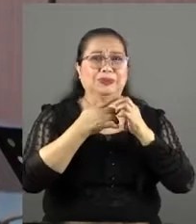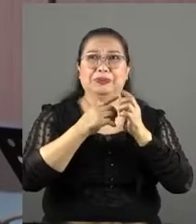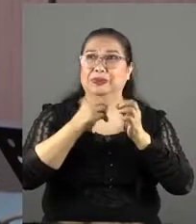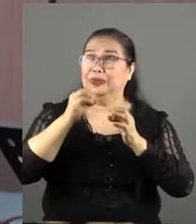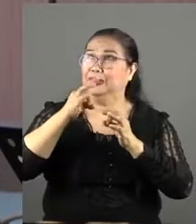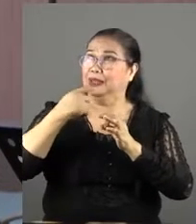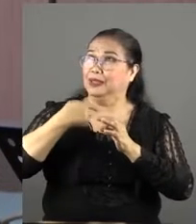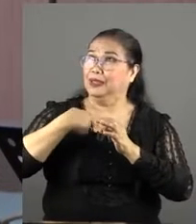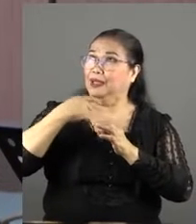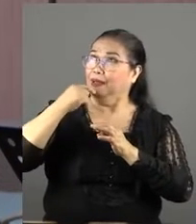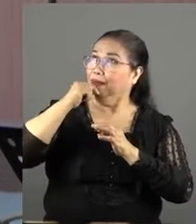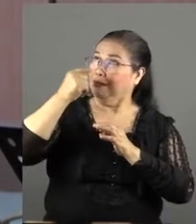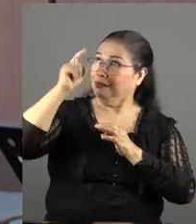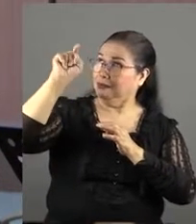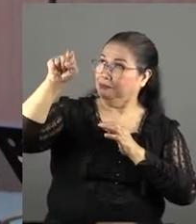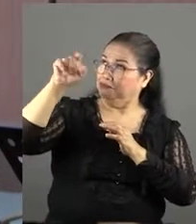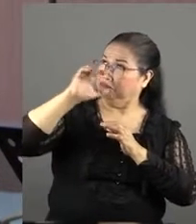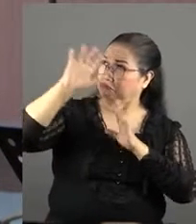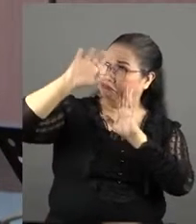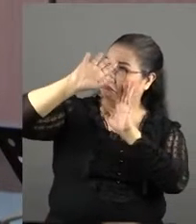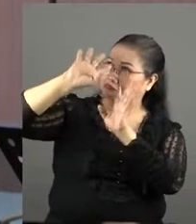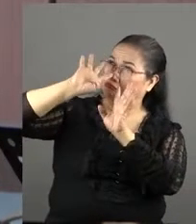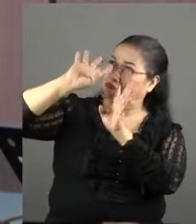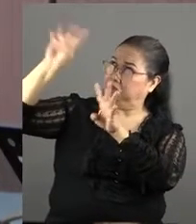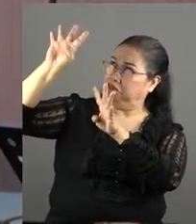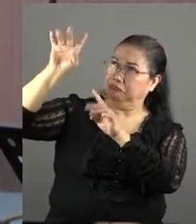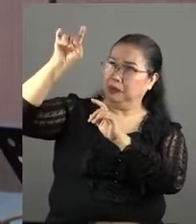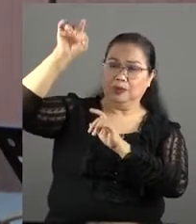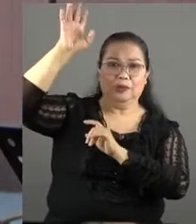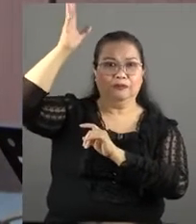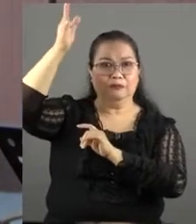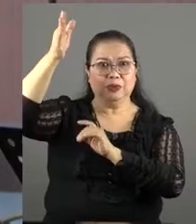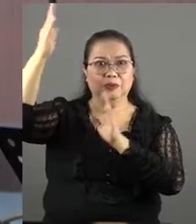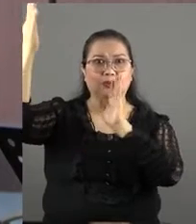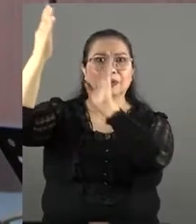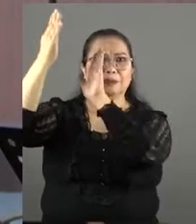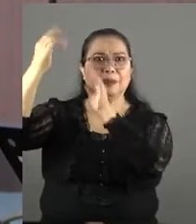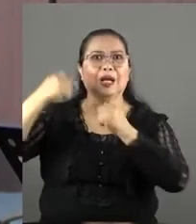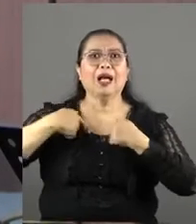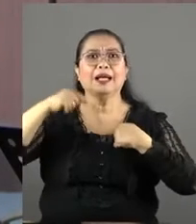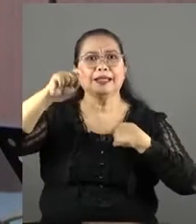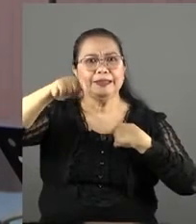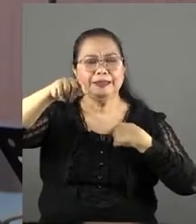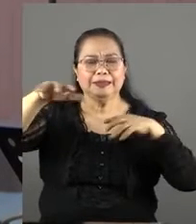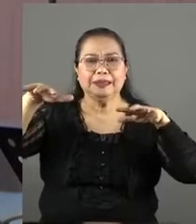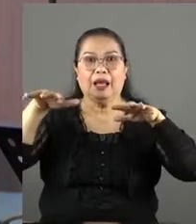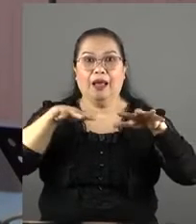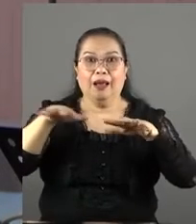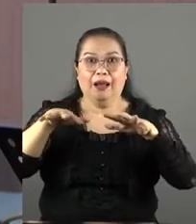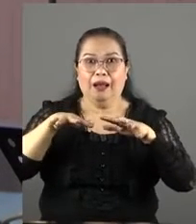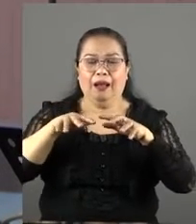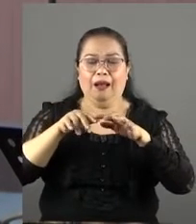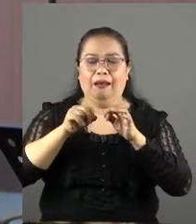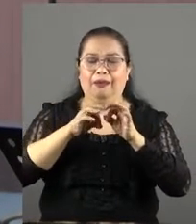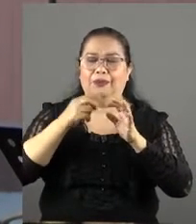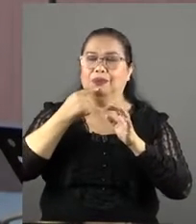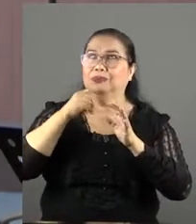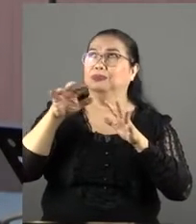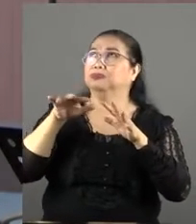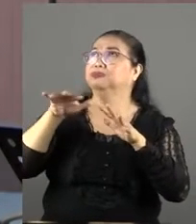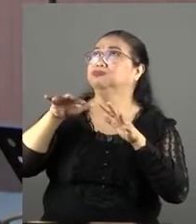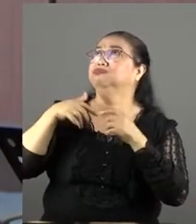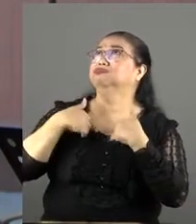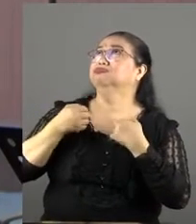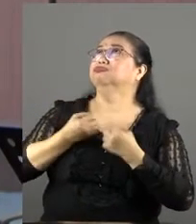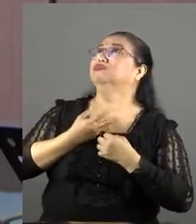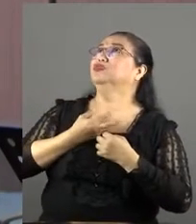I think I don't need God, one day I will face him. And I should be trembling before that day comes.